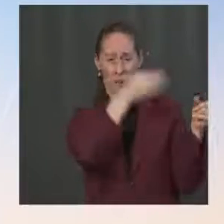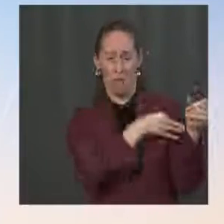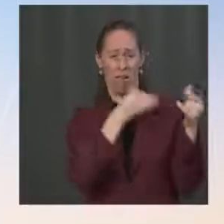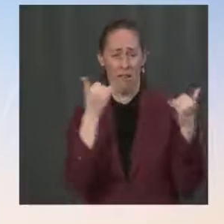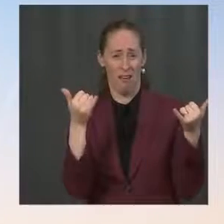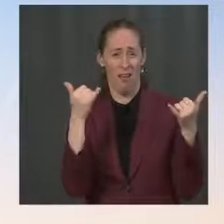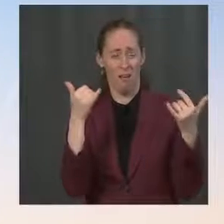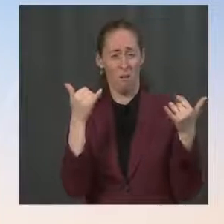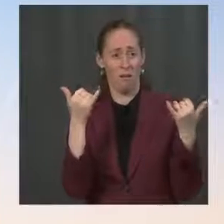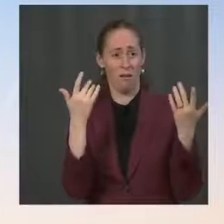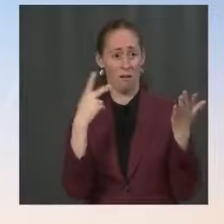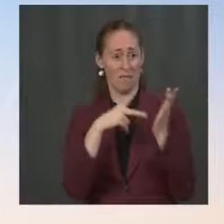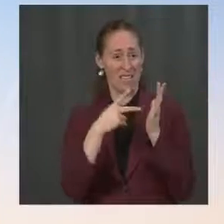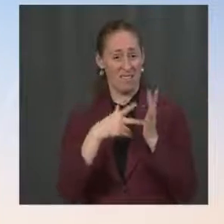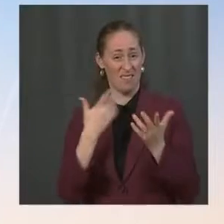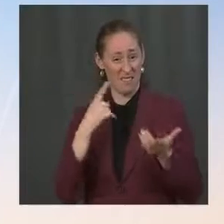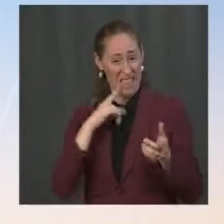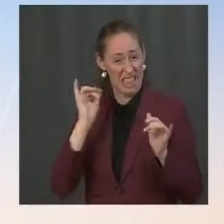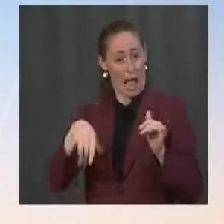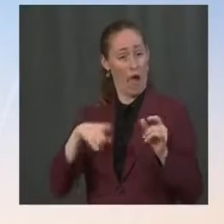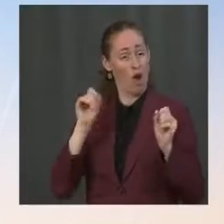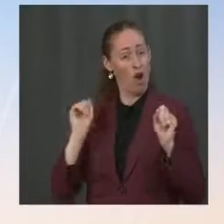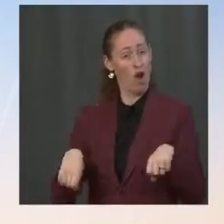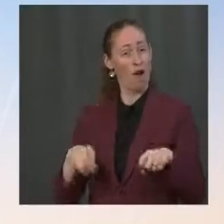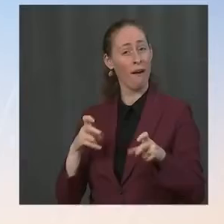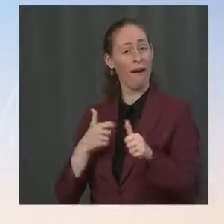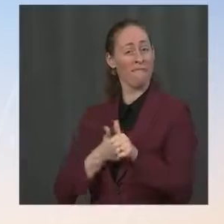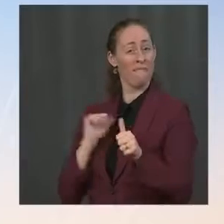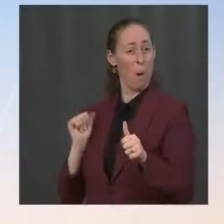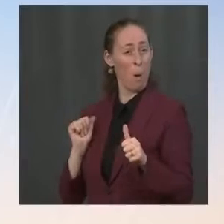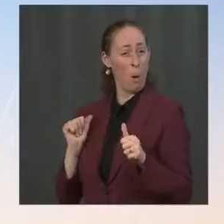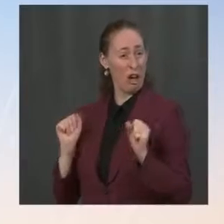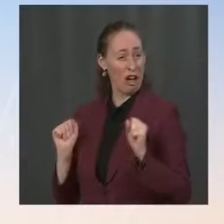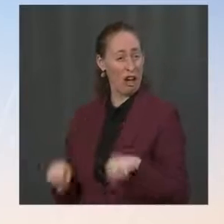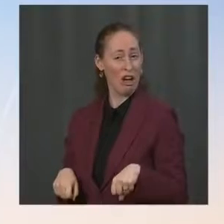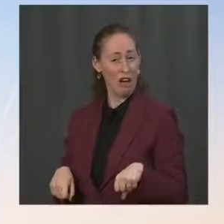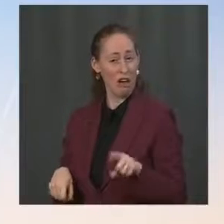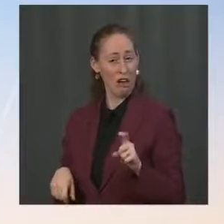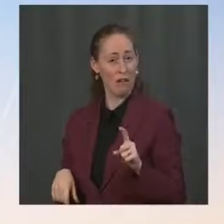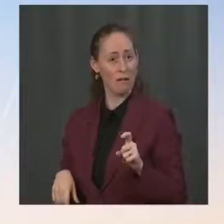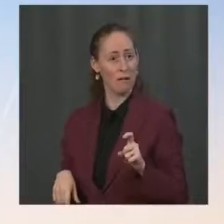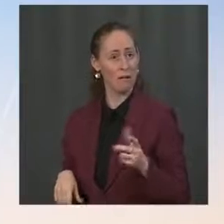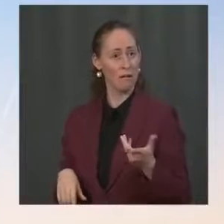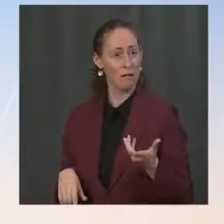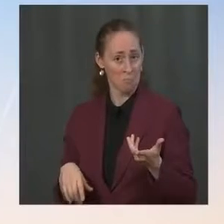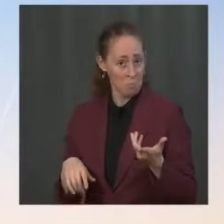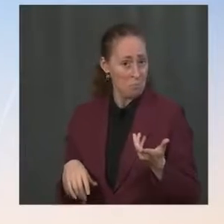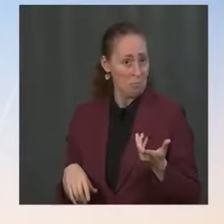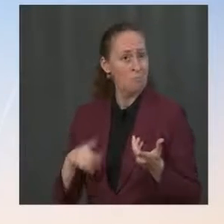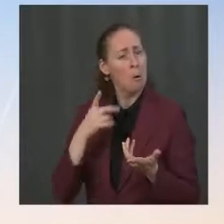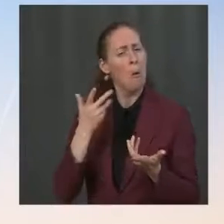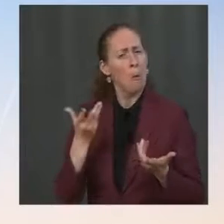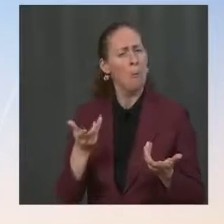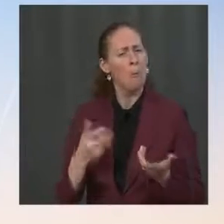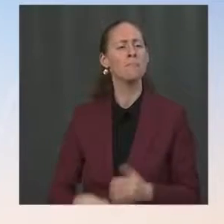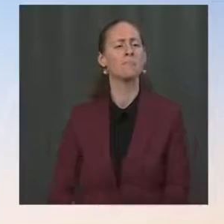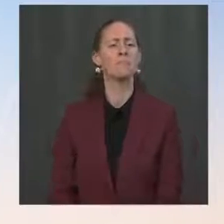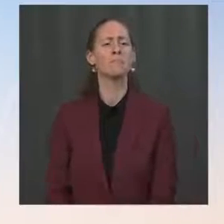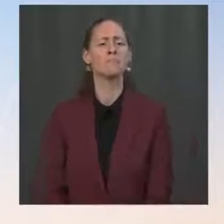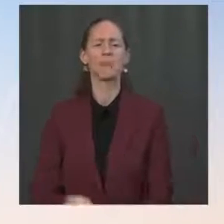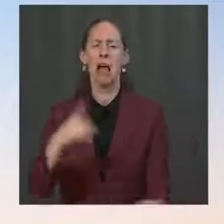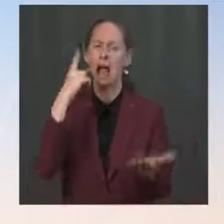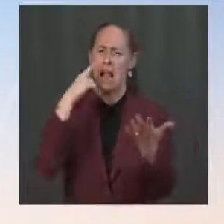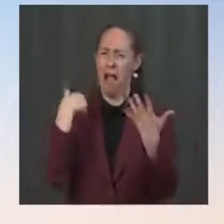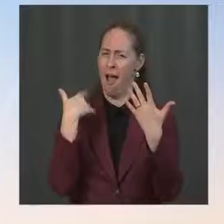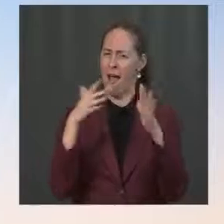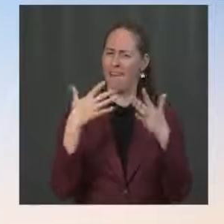point? You mean from about 11 days ago? Yes. Well, I would say, and I've spoken to this a few times. If we go back to 11